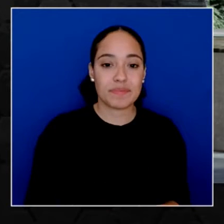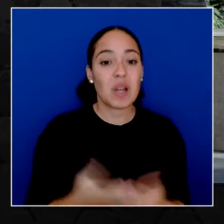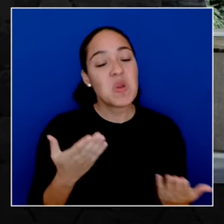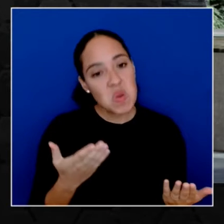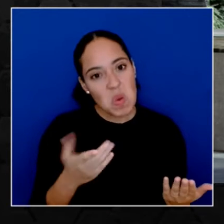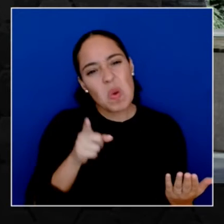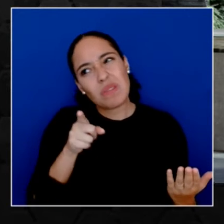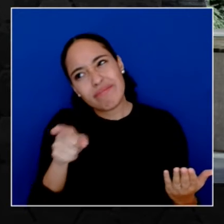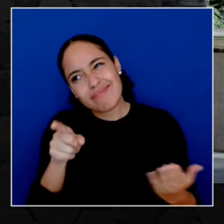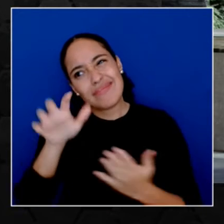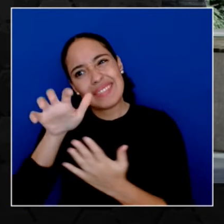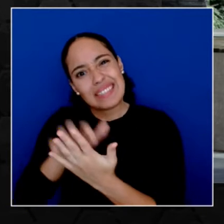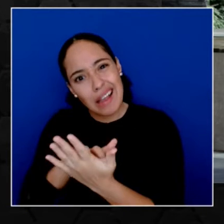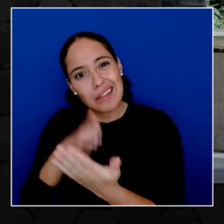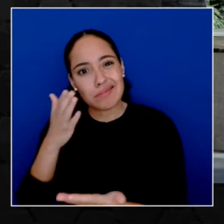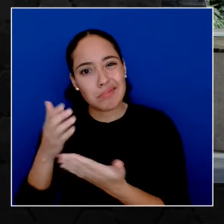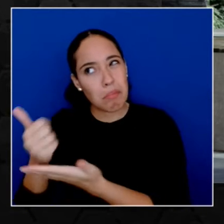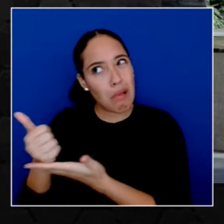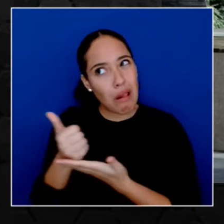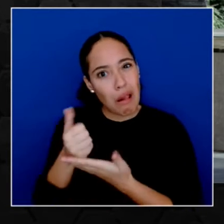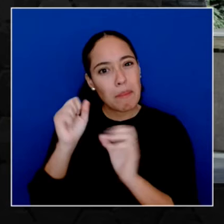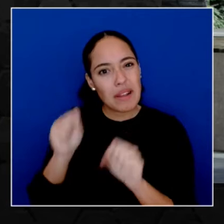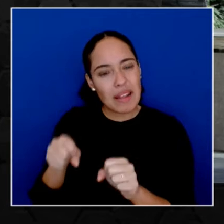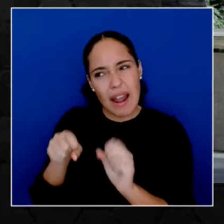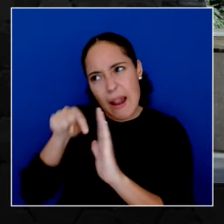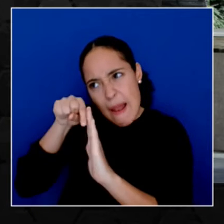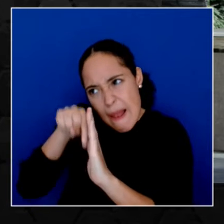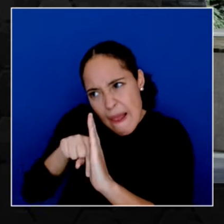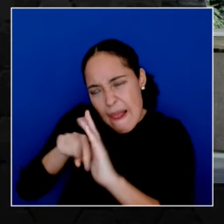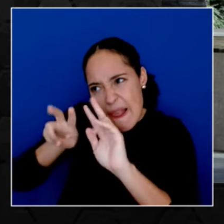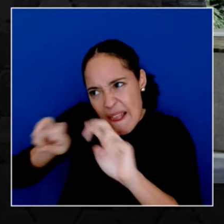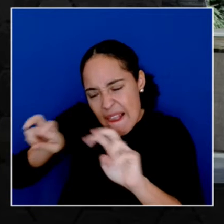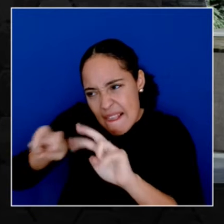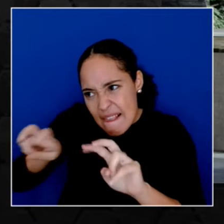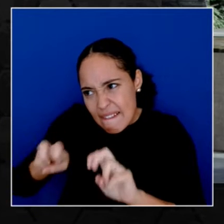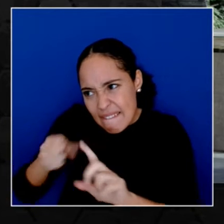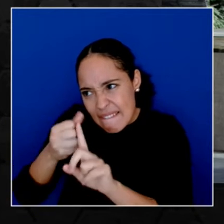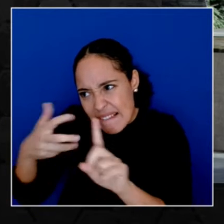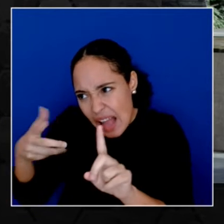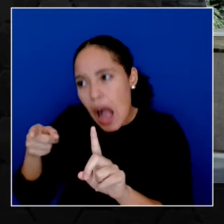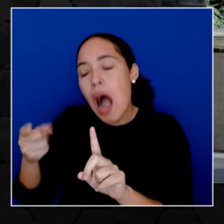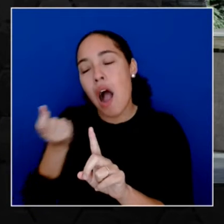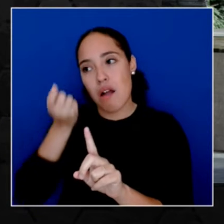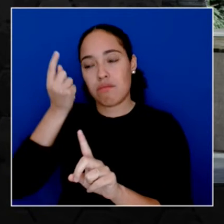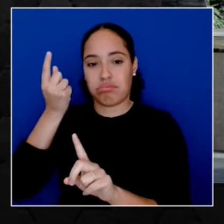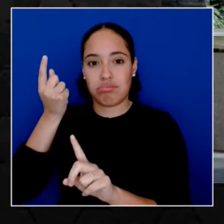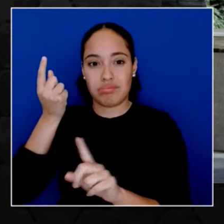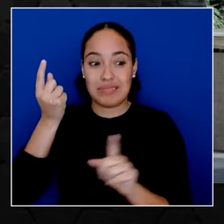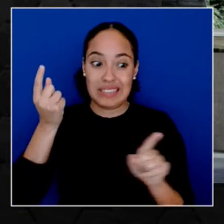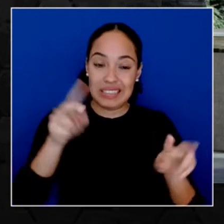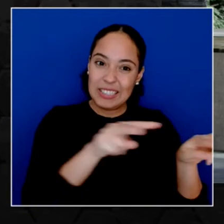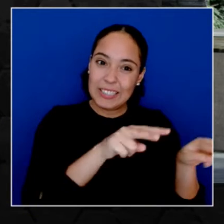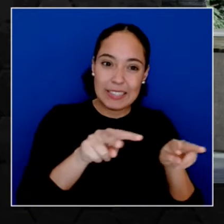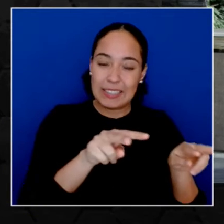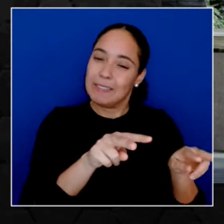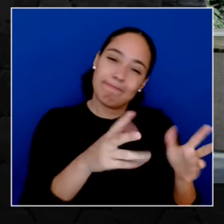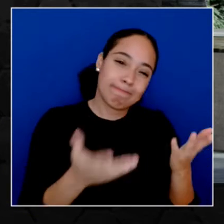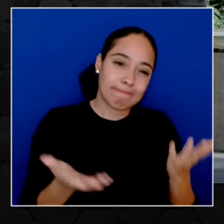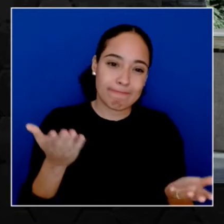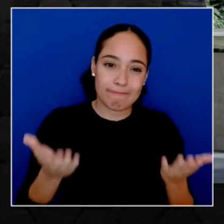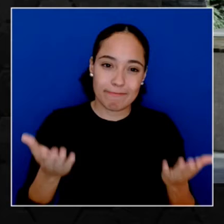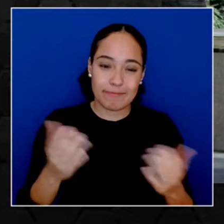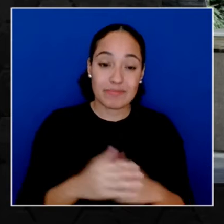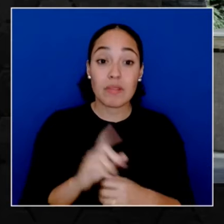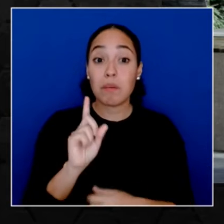case, I think doing your own work, running your own notebook, trying to edit the code, all of that is super important, even